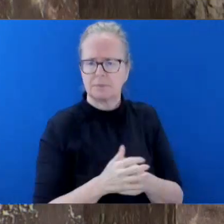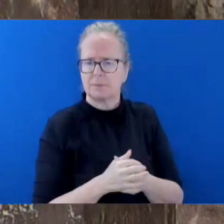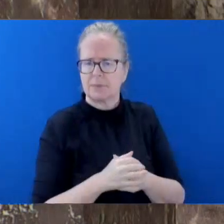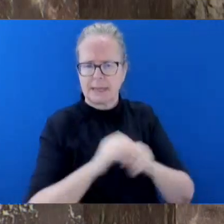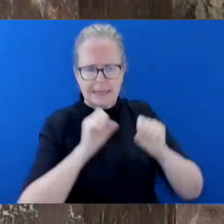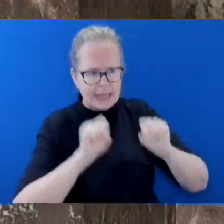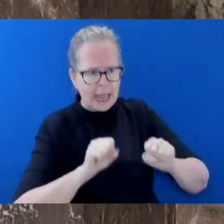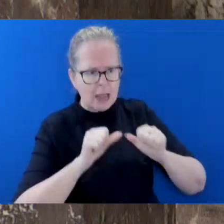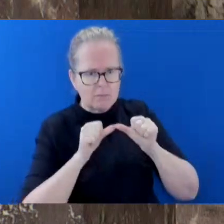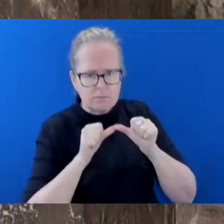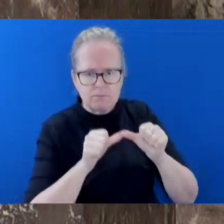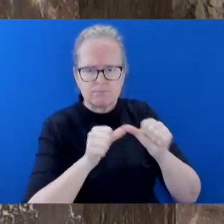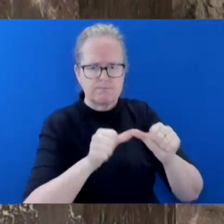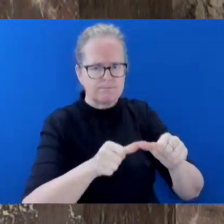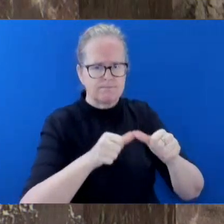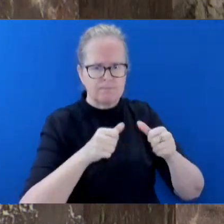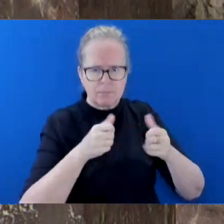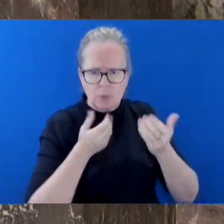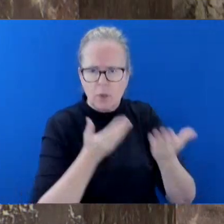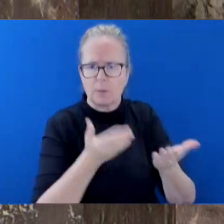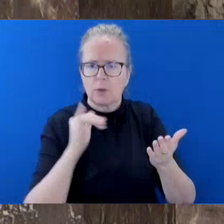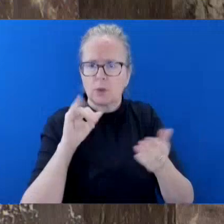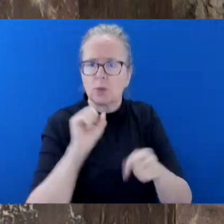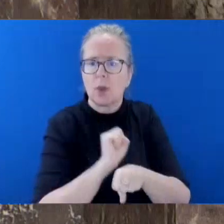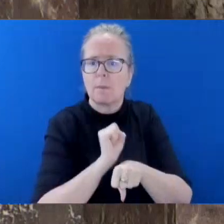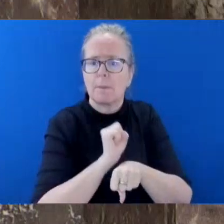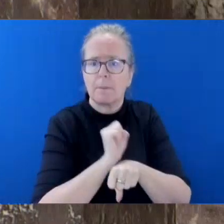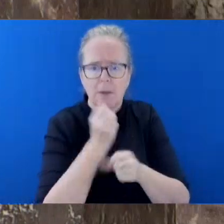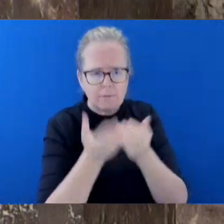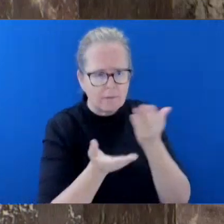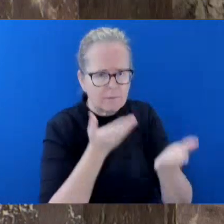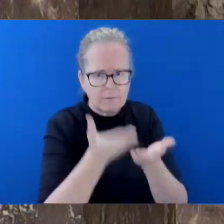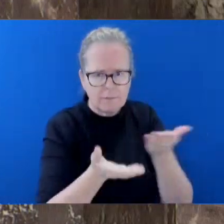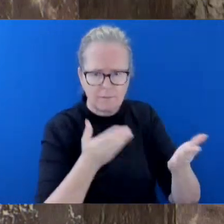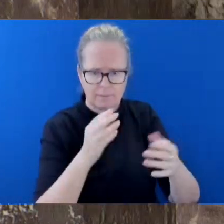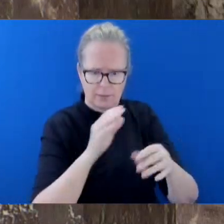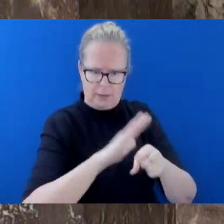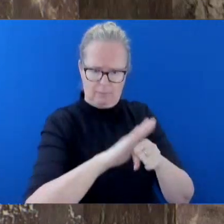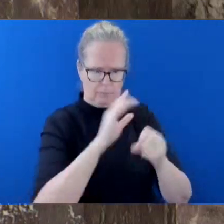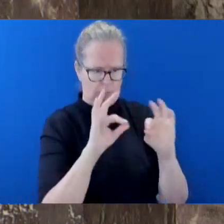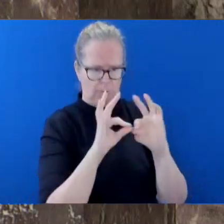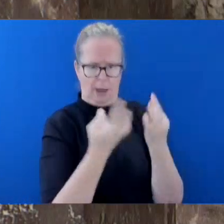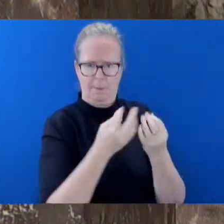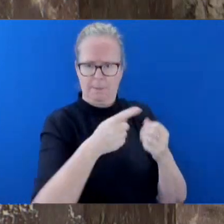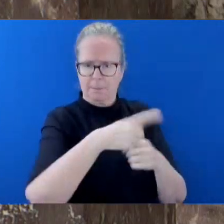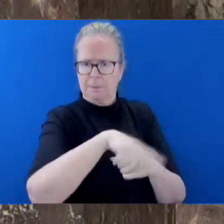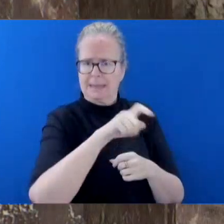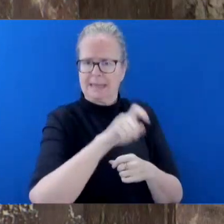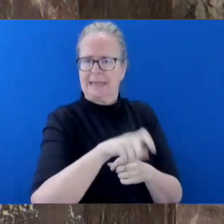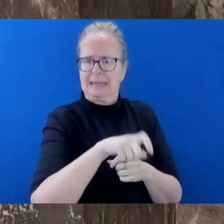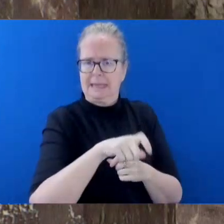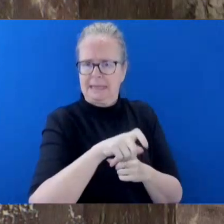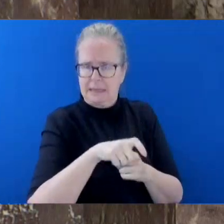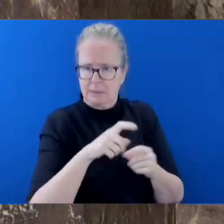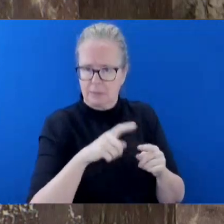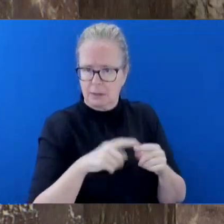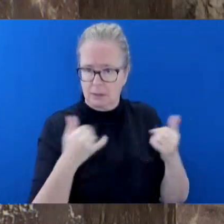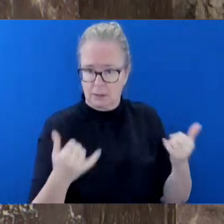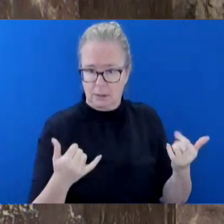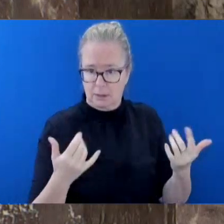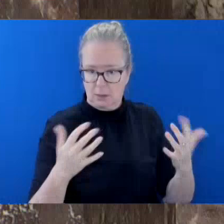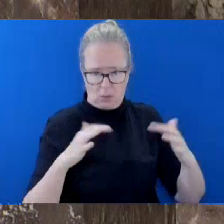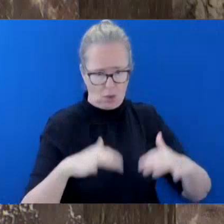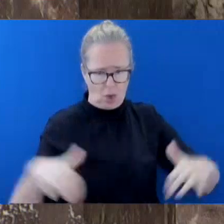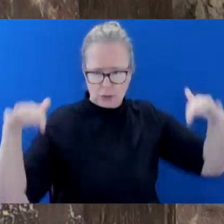opportunities, good-paying jobs for families. And here we are talking about an issue that I don't think most people are really focused on. I'm a